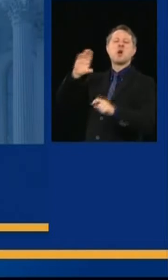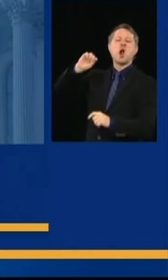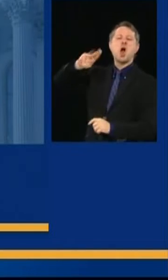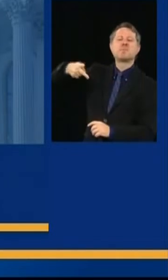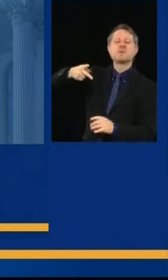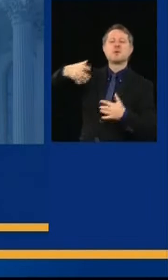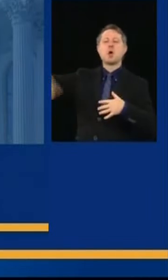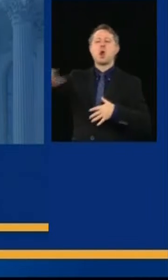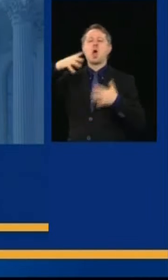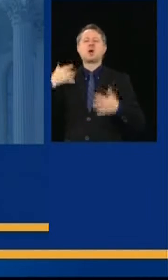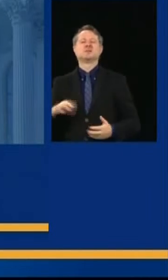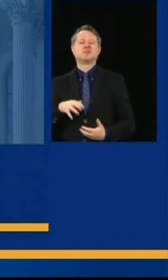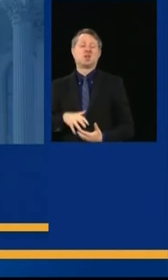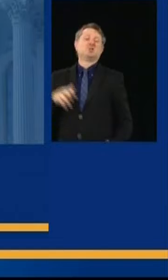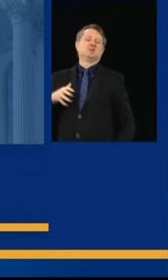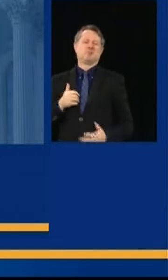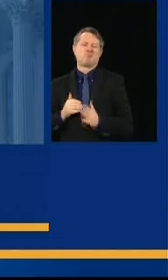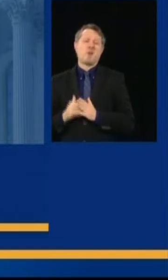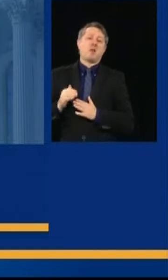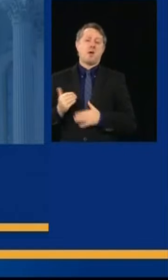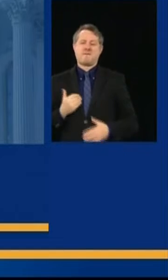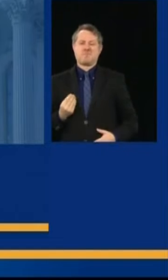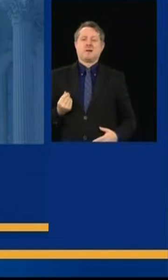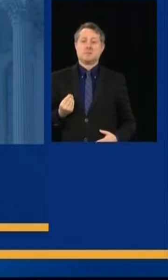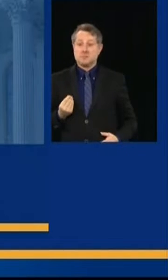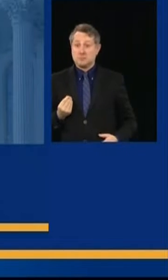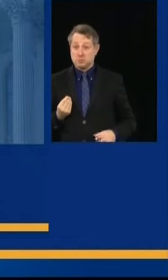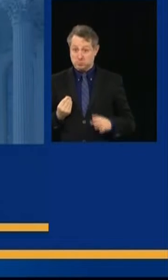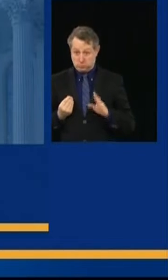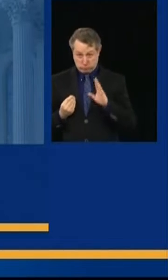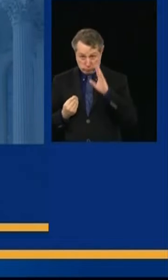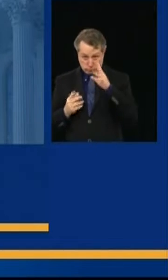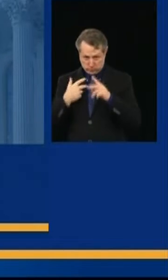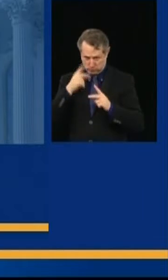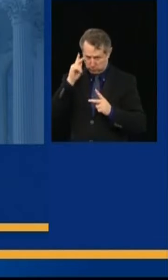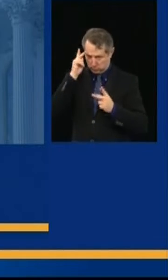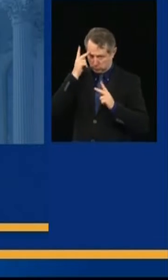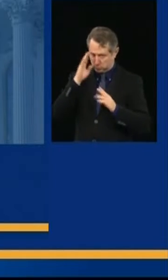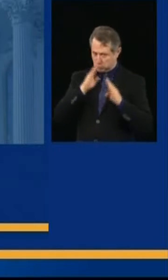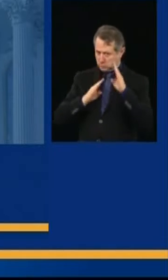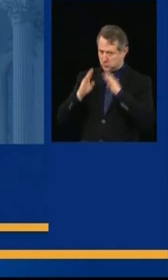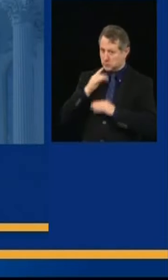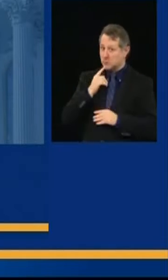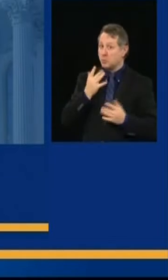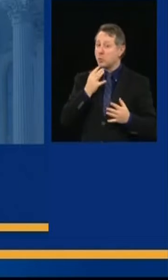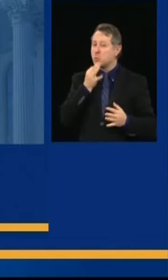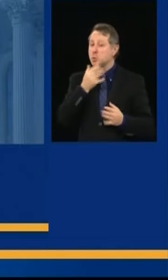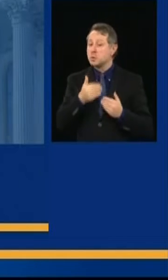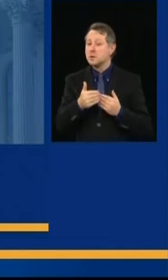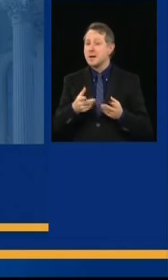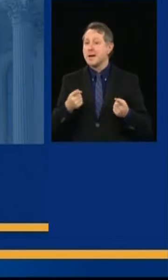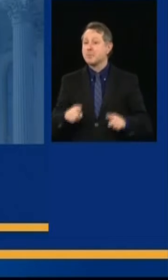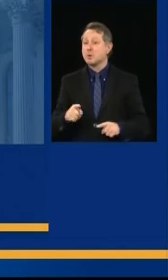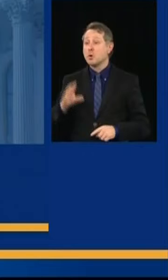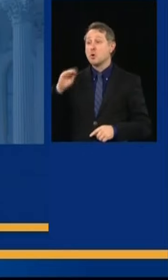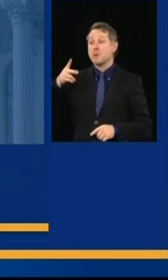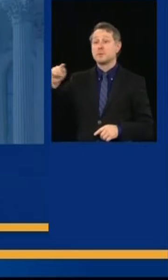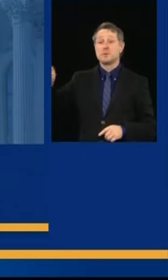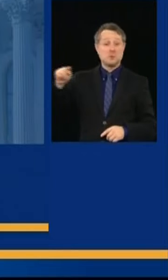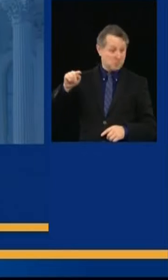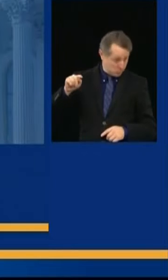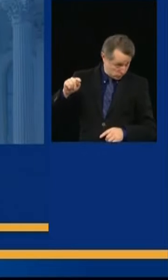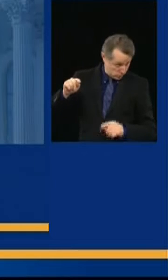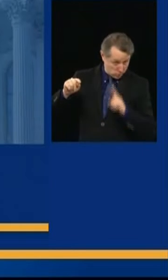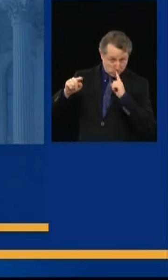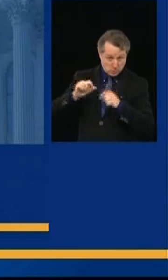corporations. I fear what is going to happen is that corporations are going to use